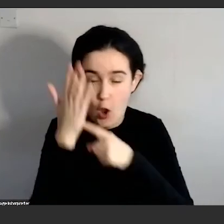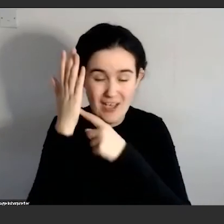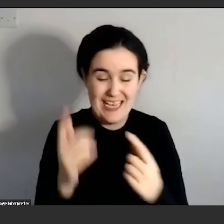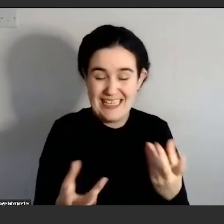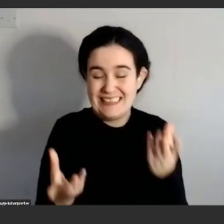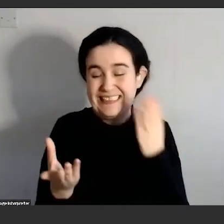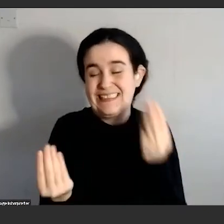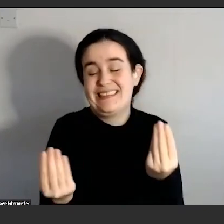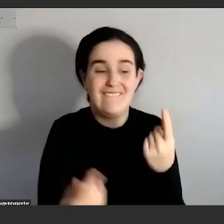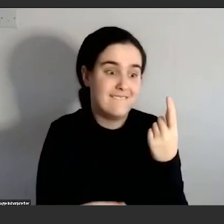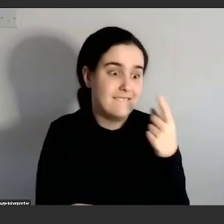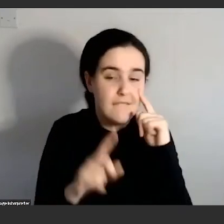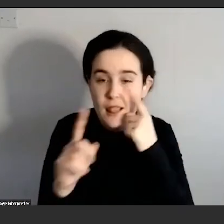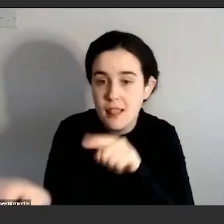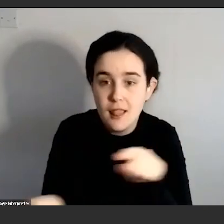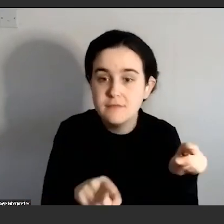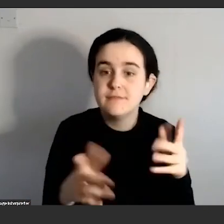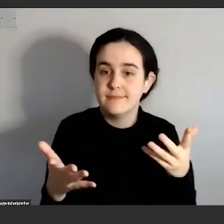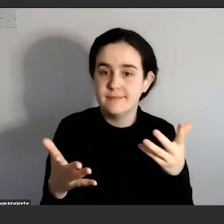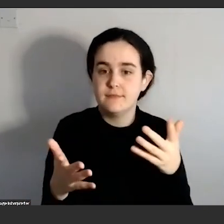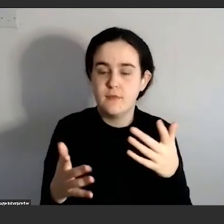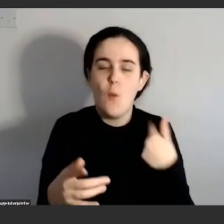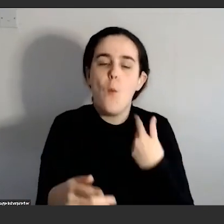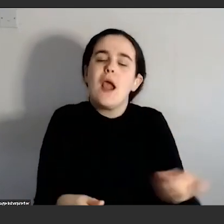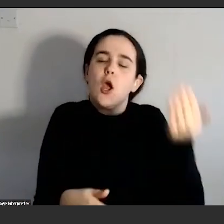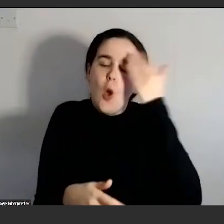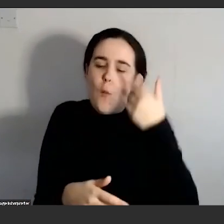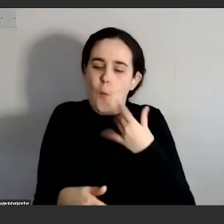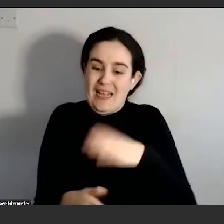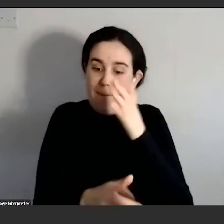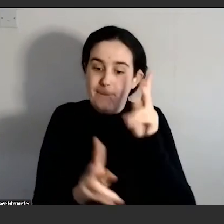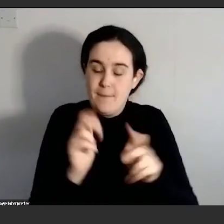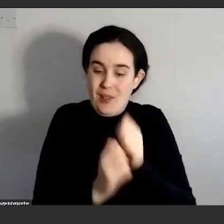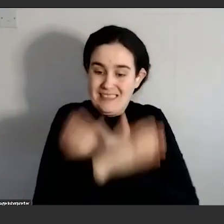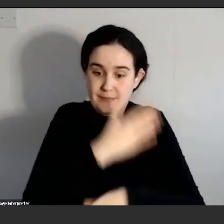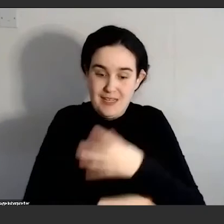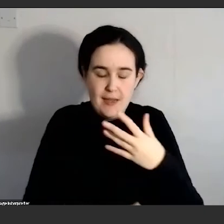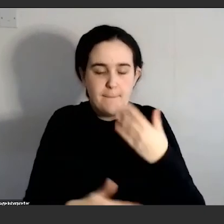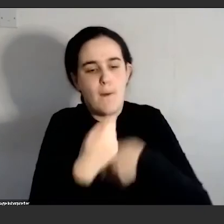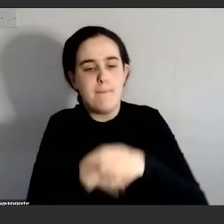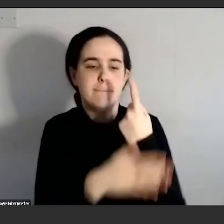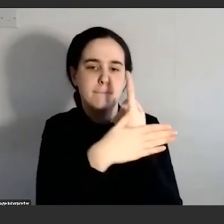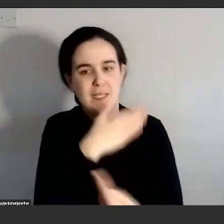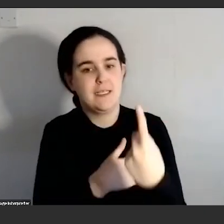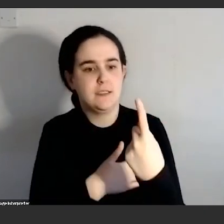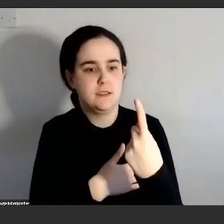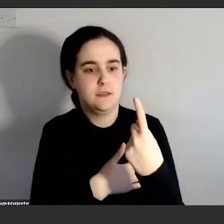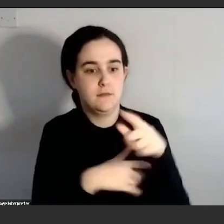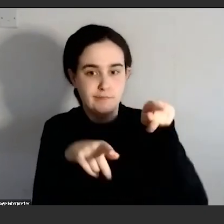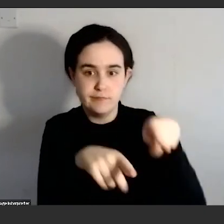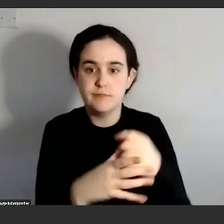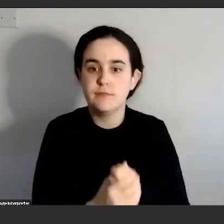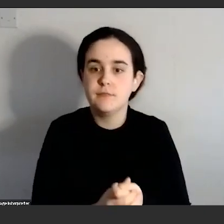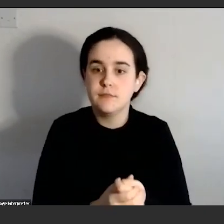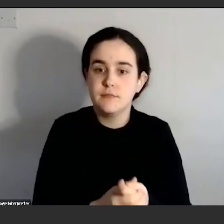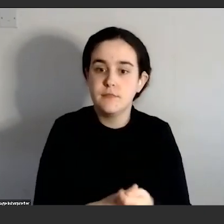I'm worried that I'm not going to be able to communicate or understand what people are saying. It's basics, but technology